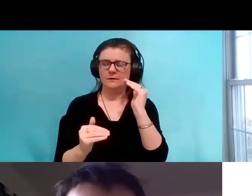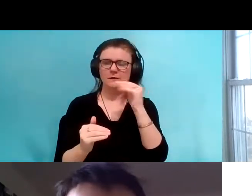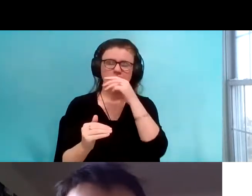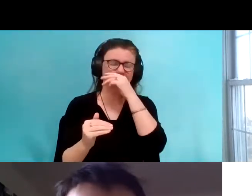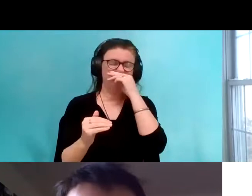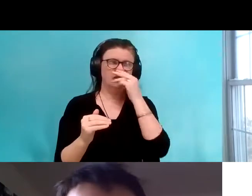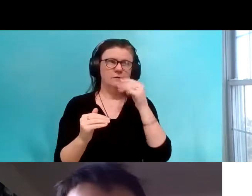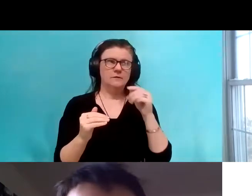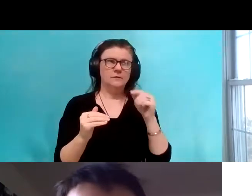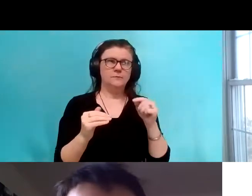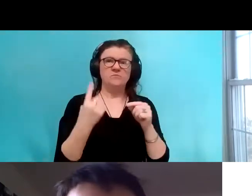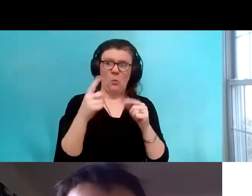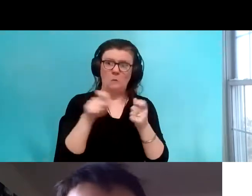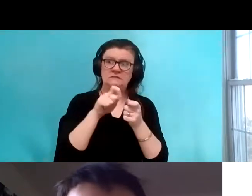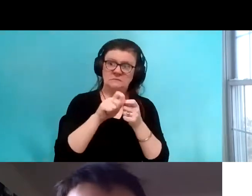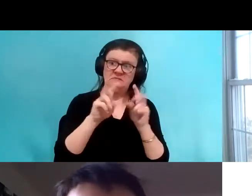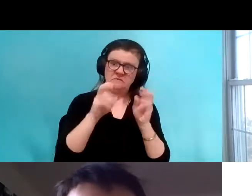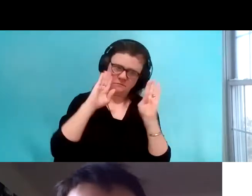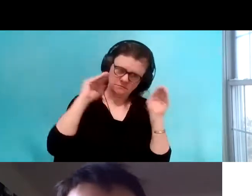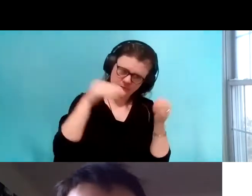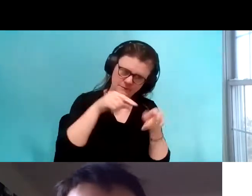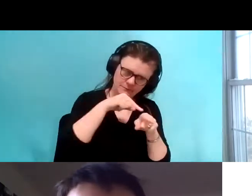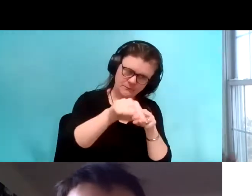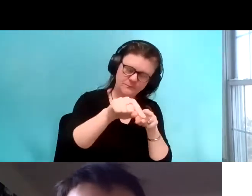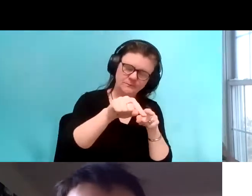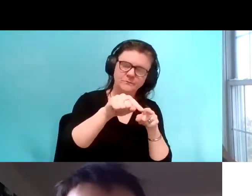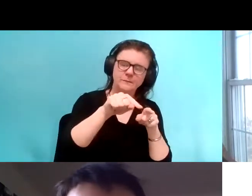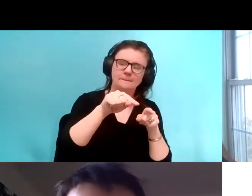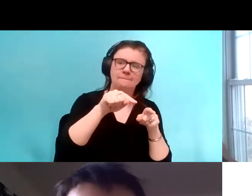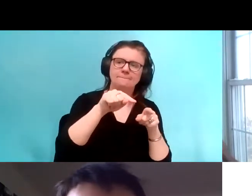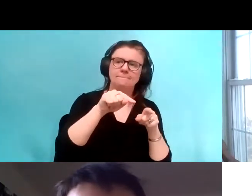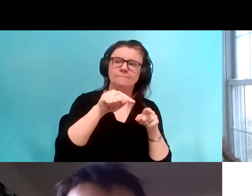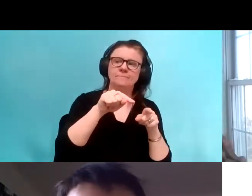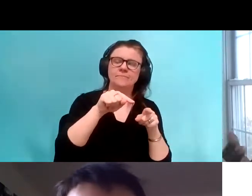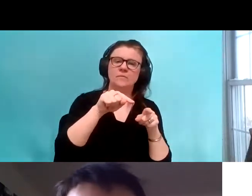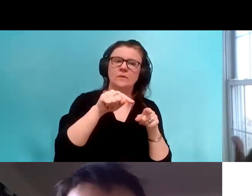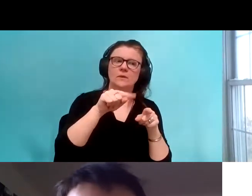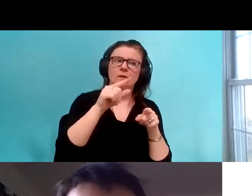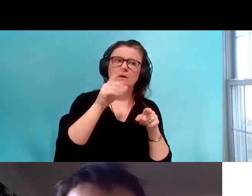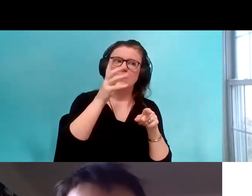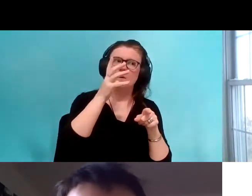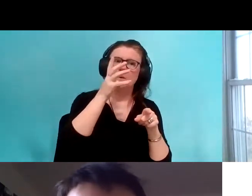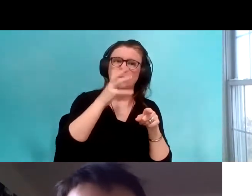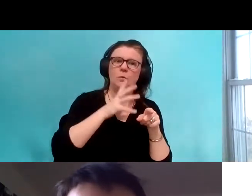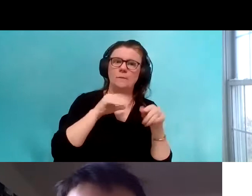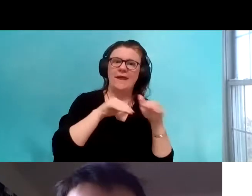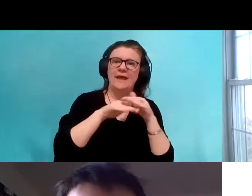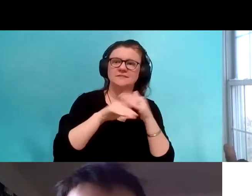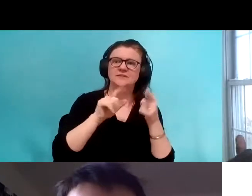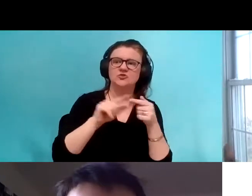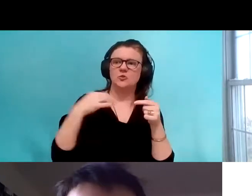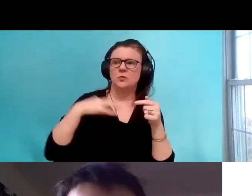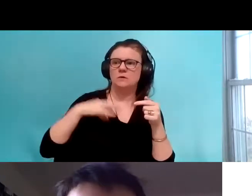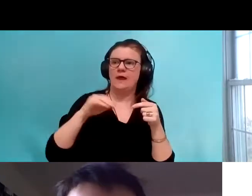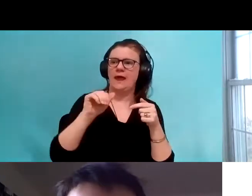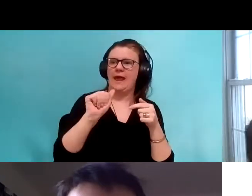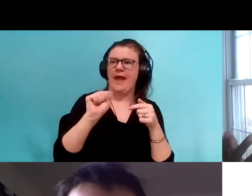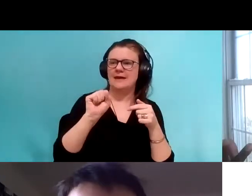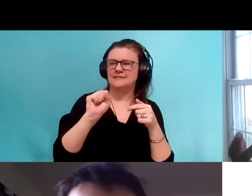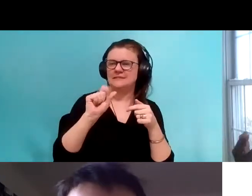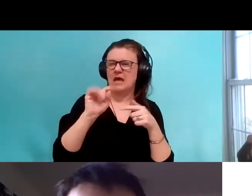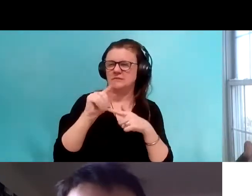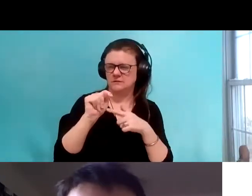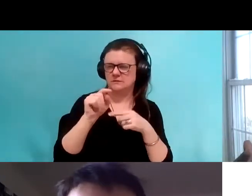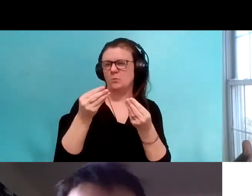precisely the issue that we were looking at was about access to assets, but looking at it from